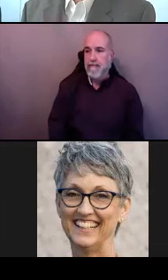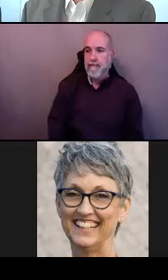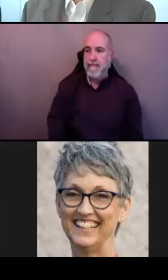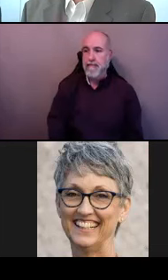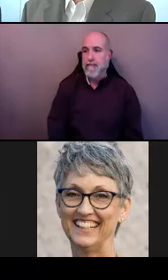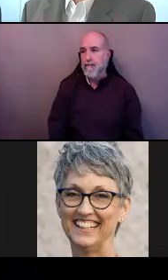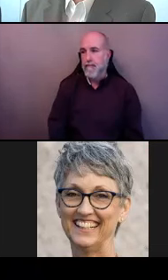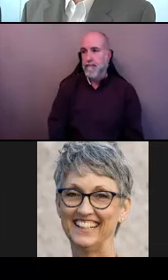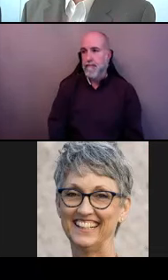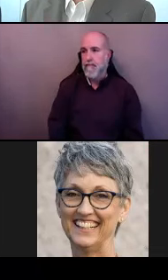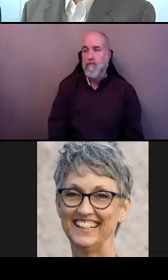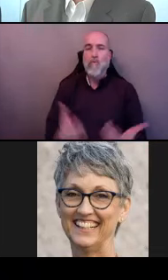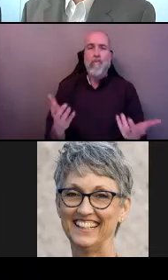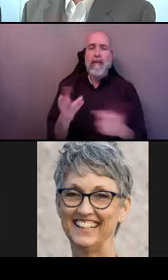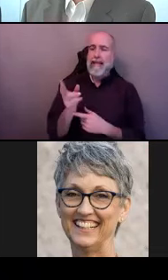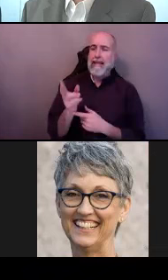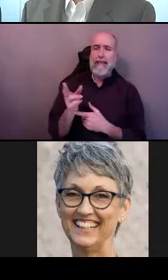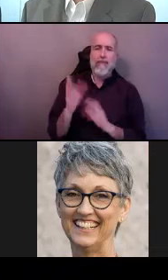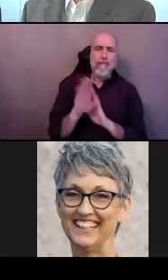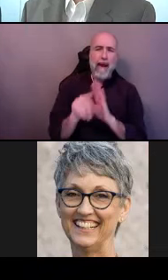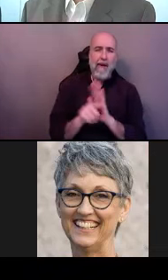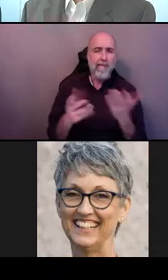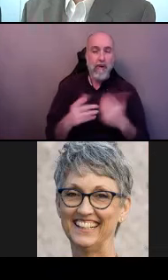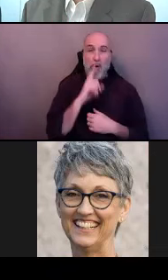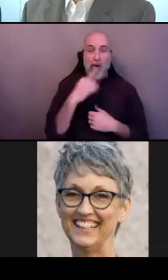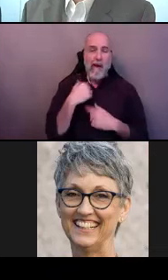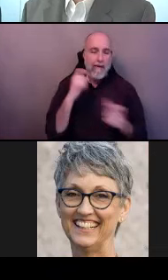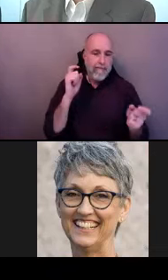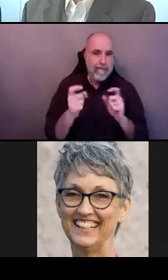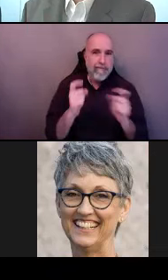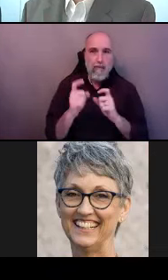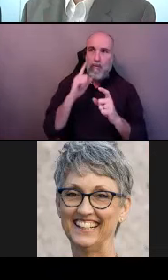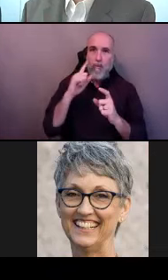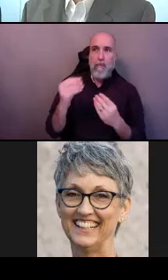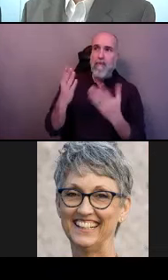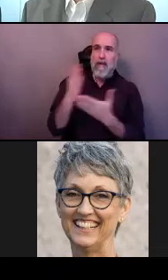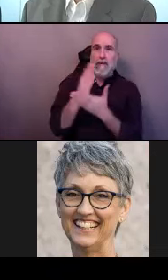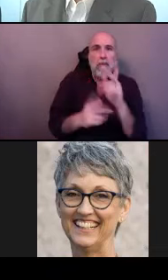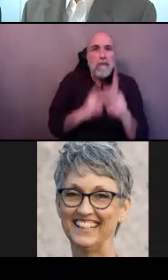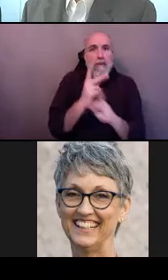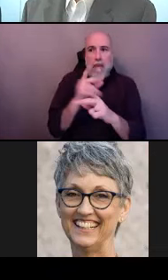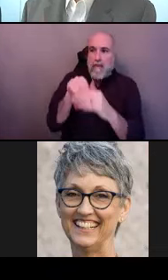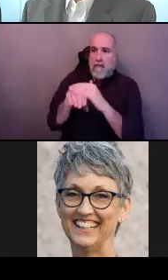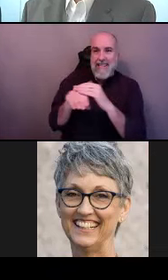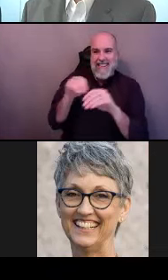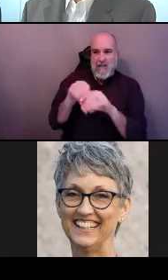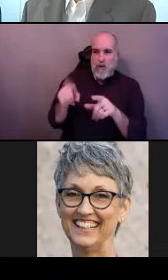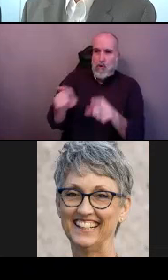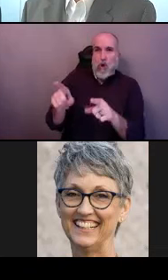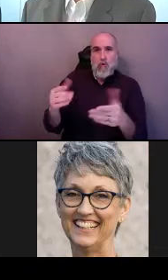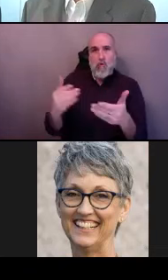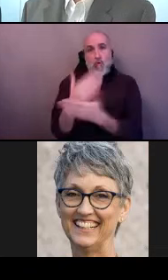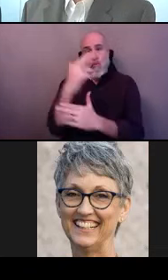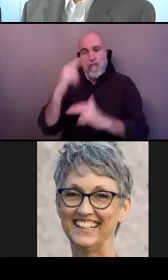So the history and background. There have been provisions for providing some type of accessibility inside the new construction of a